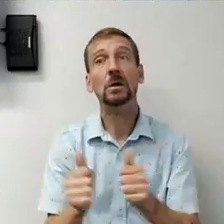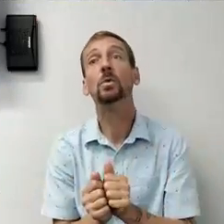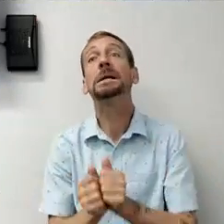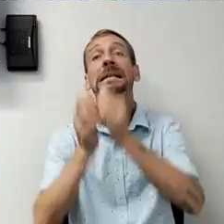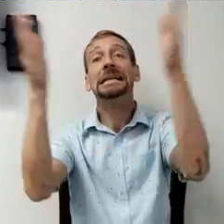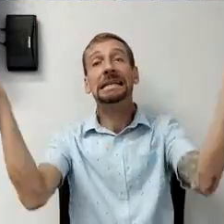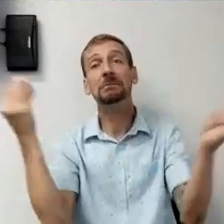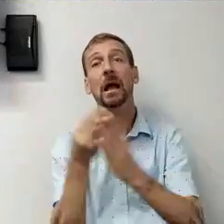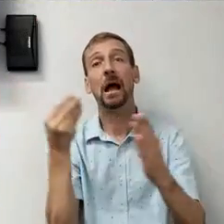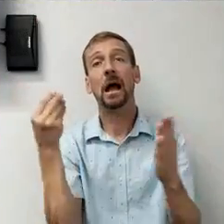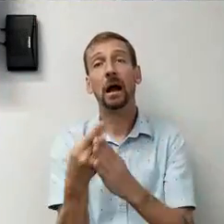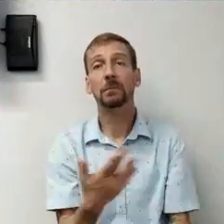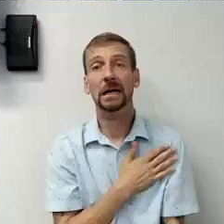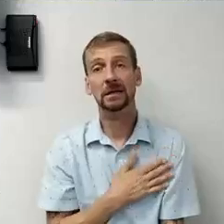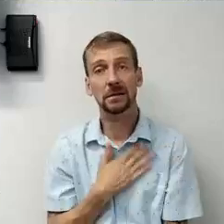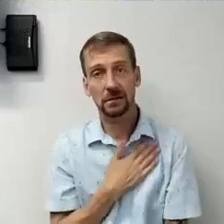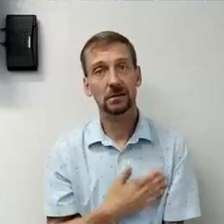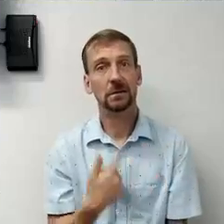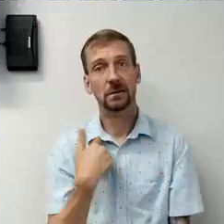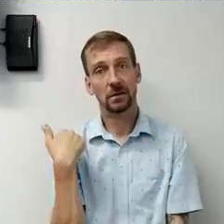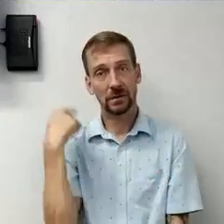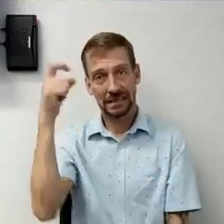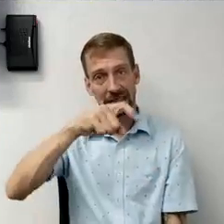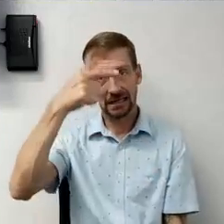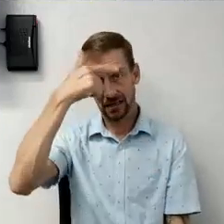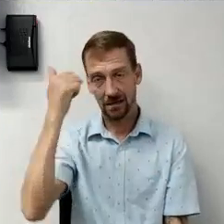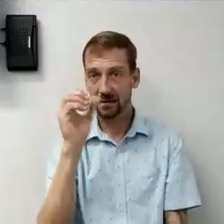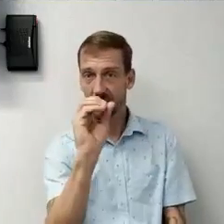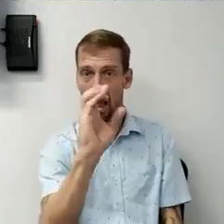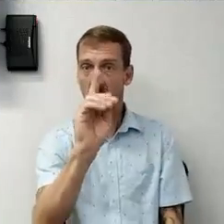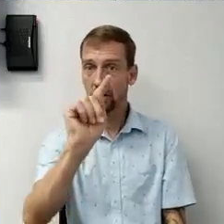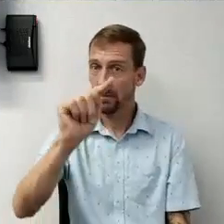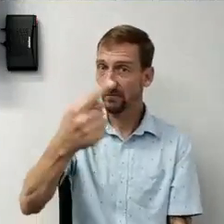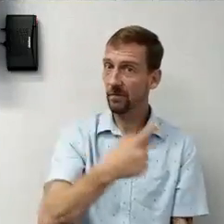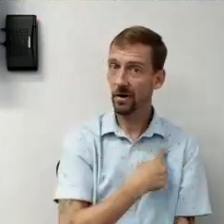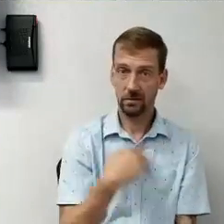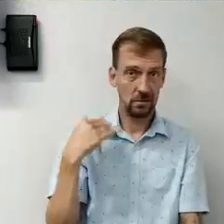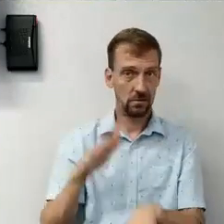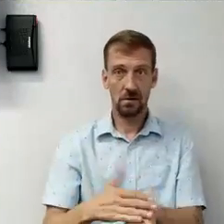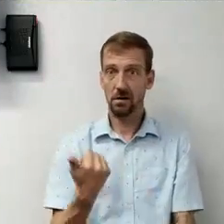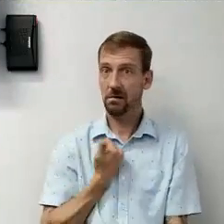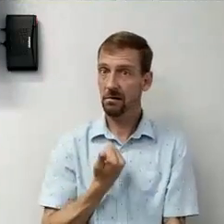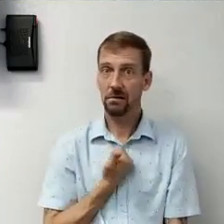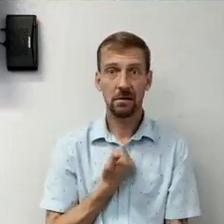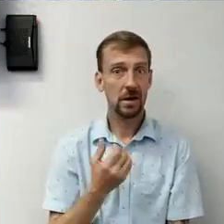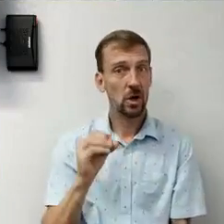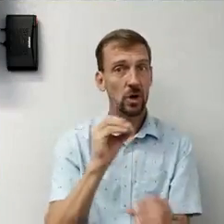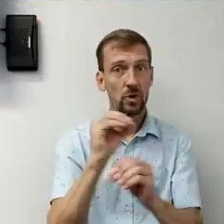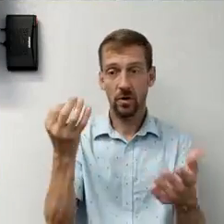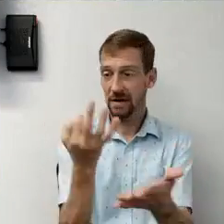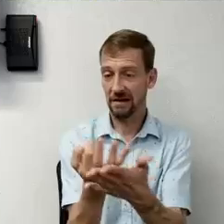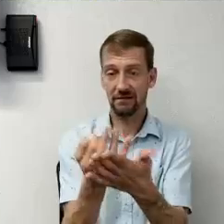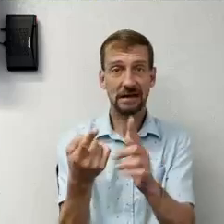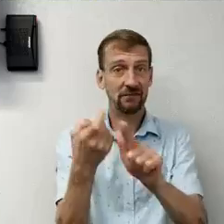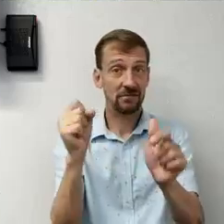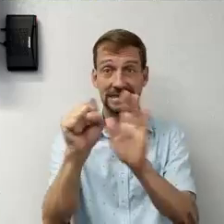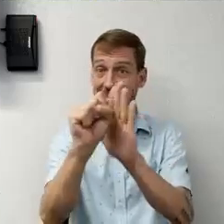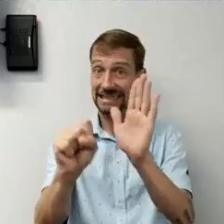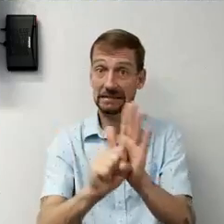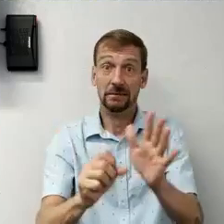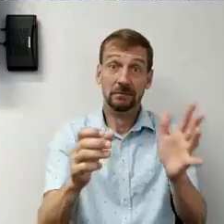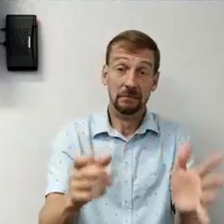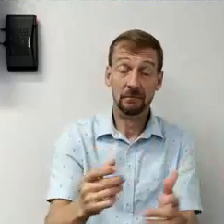those funds, because come, you know, October 1st, we're on our own. There's no funding really coming from the state